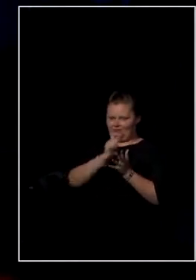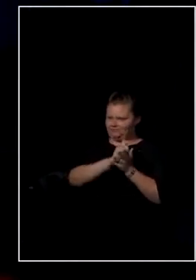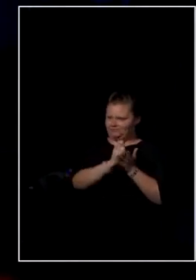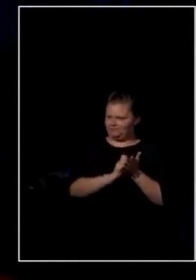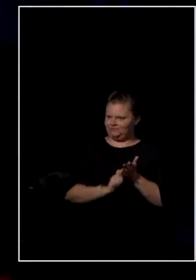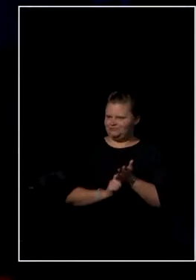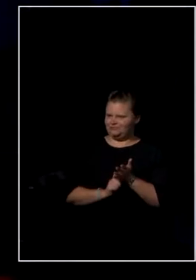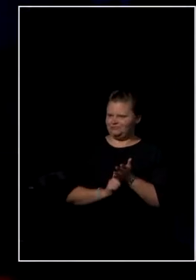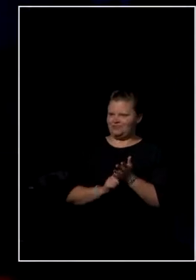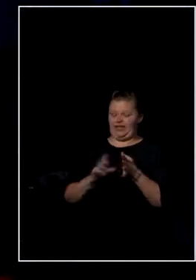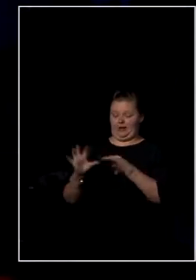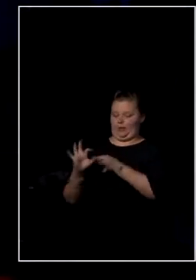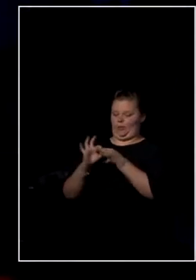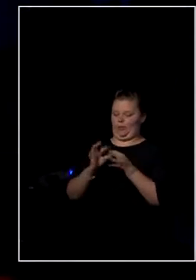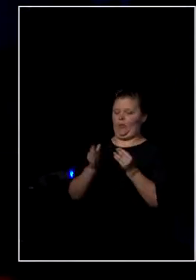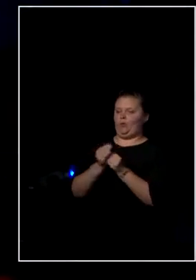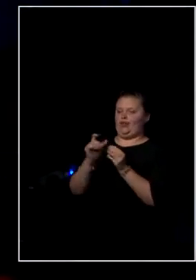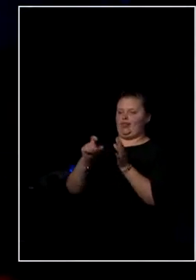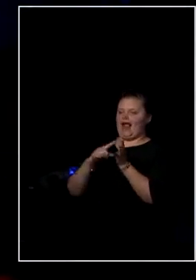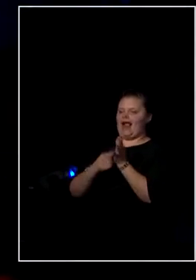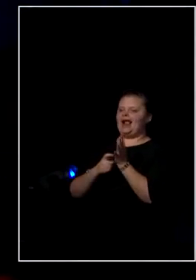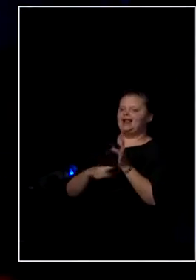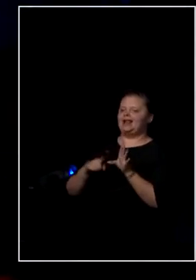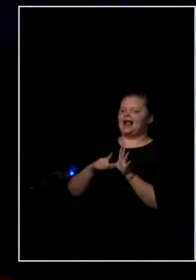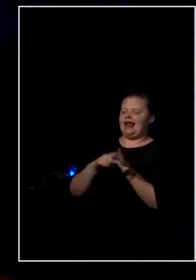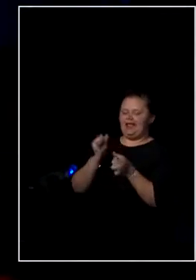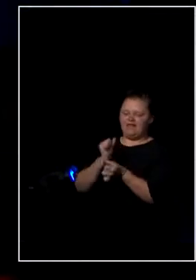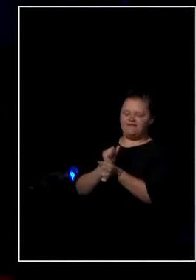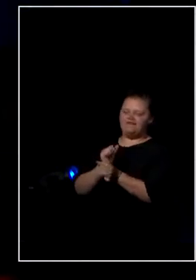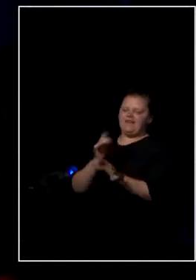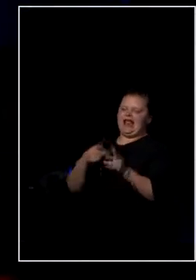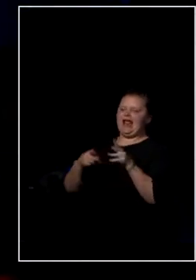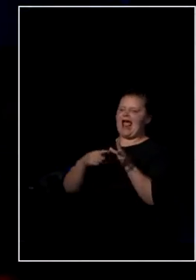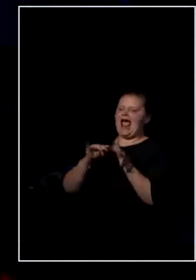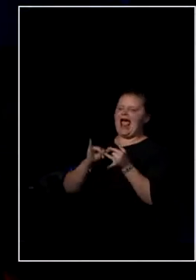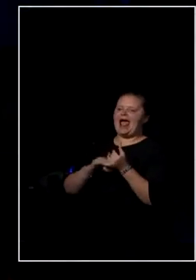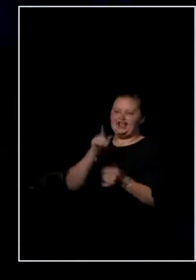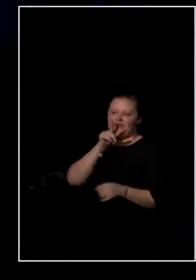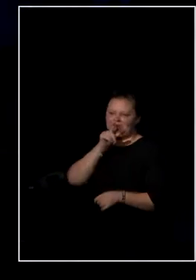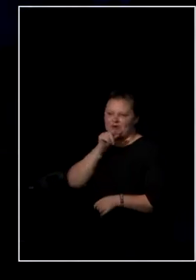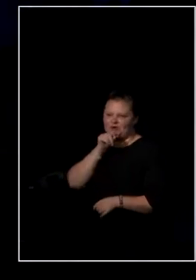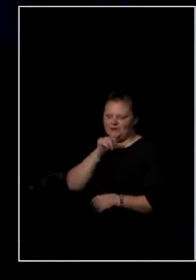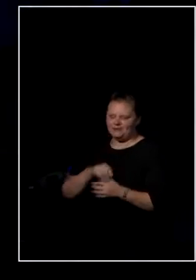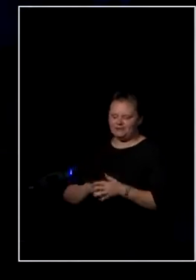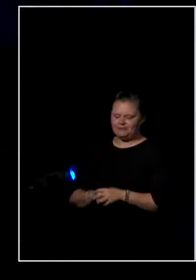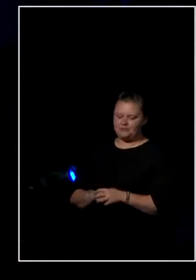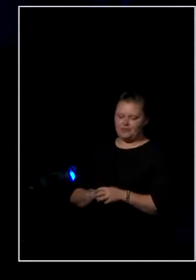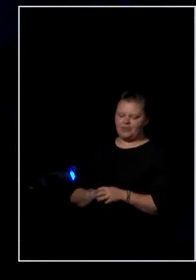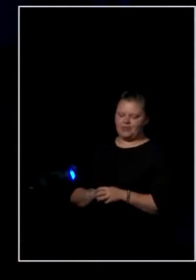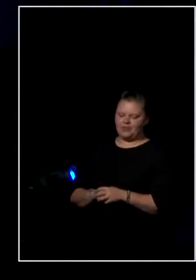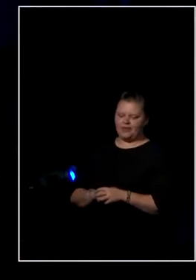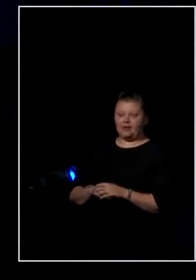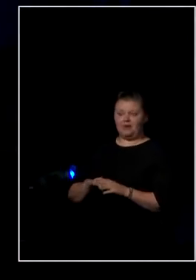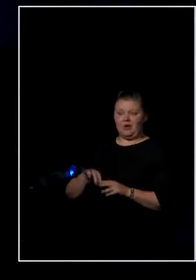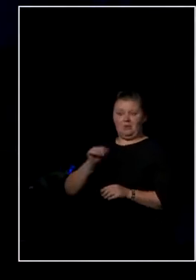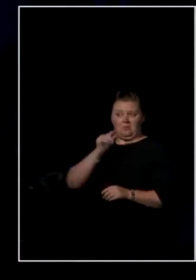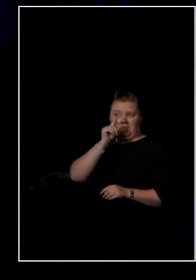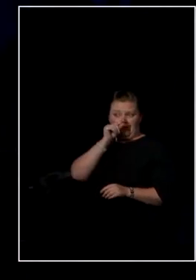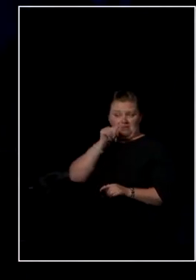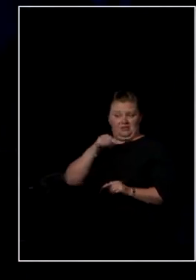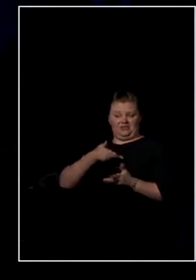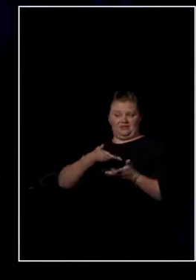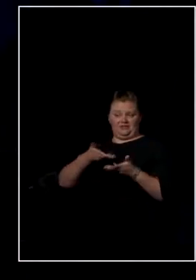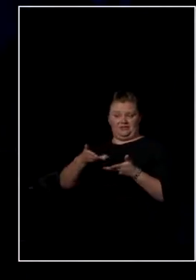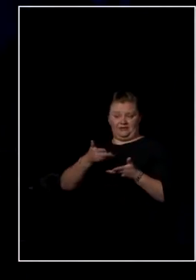in conjunction with Carly Findlay, called Free as a Bird. Yeah. Potentially in this conversation, you have touched on